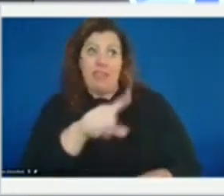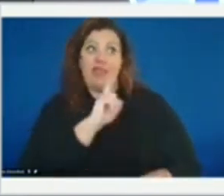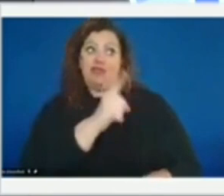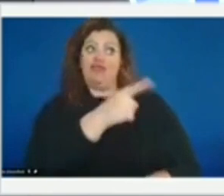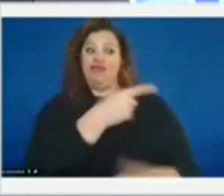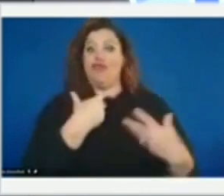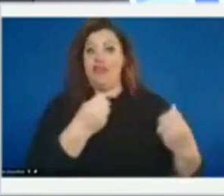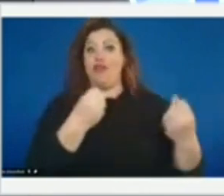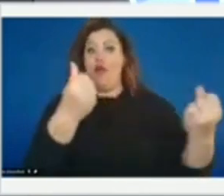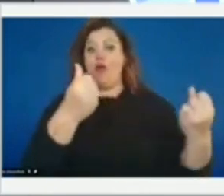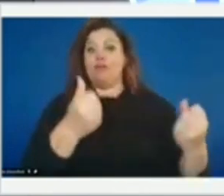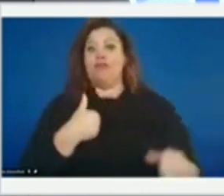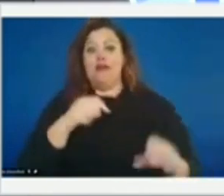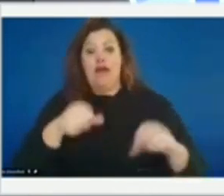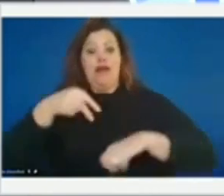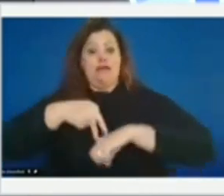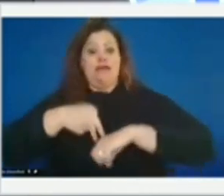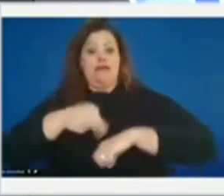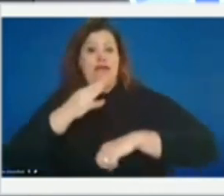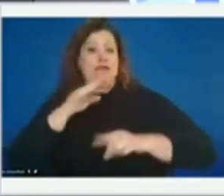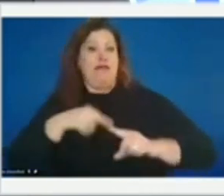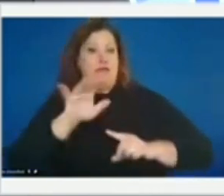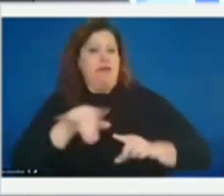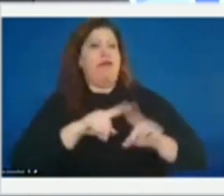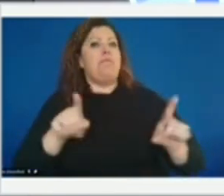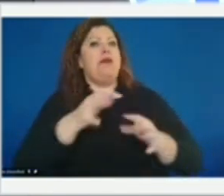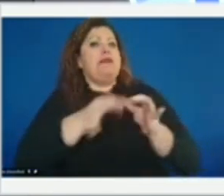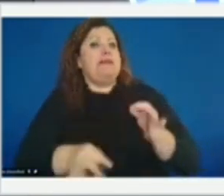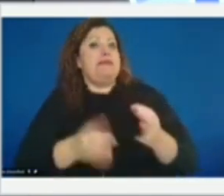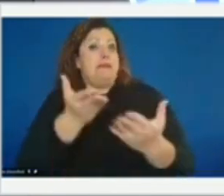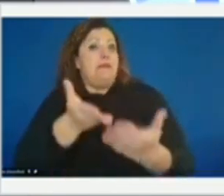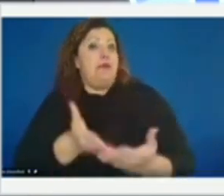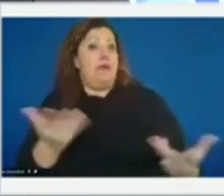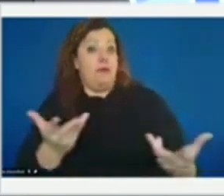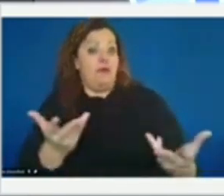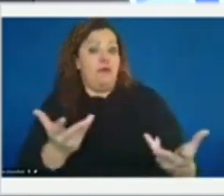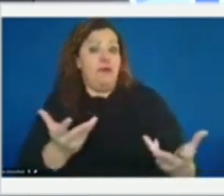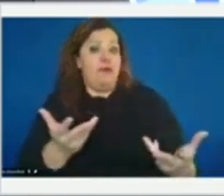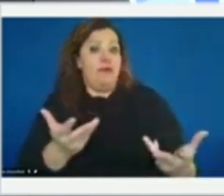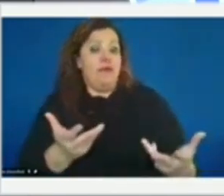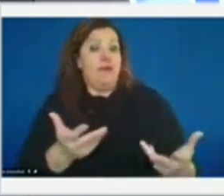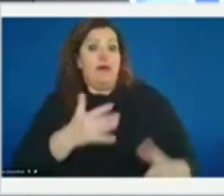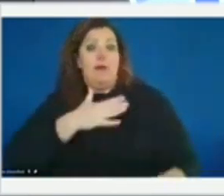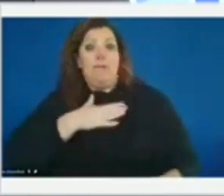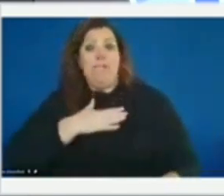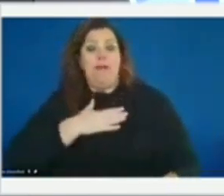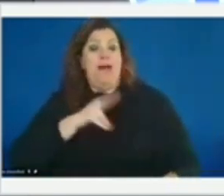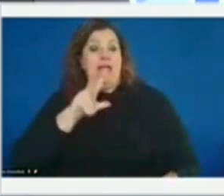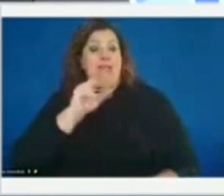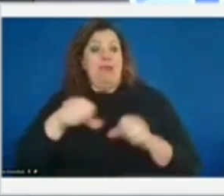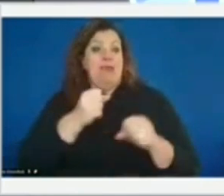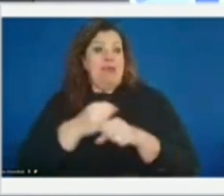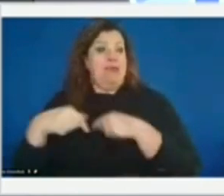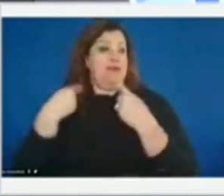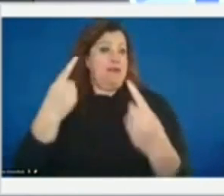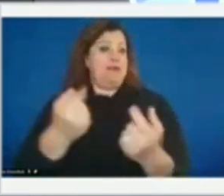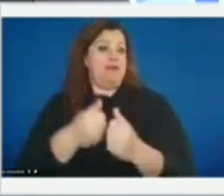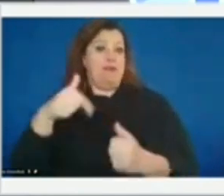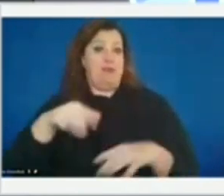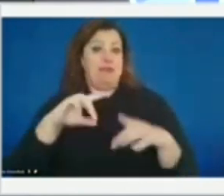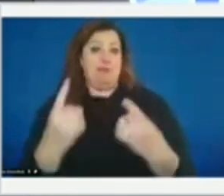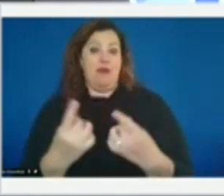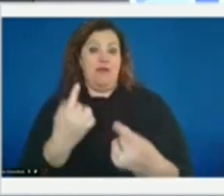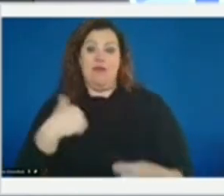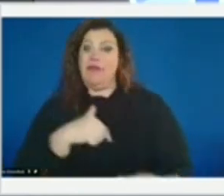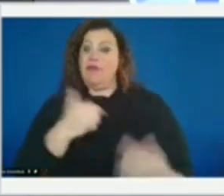get to stand up here and talk about it. But the simple fact is that in my 3 decades with this department, we've come a long way